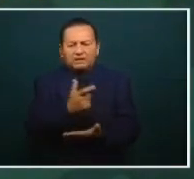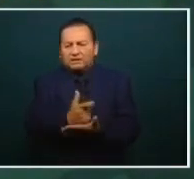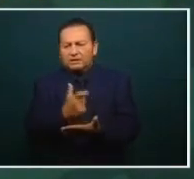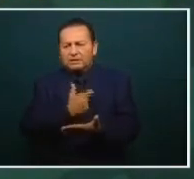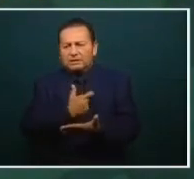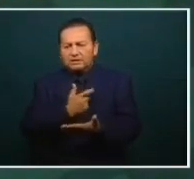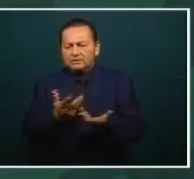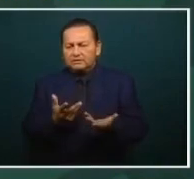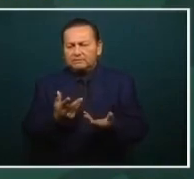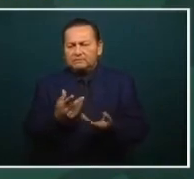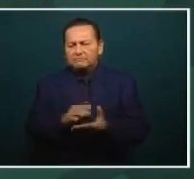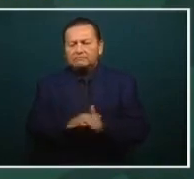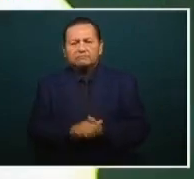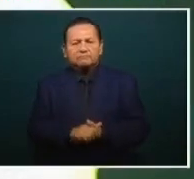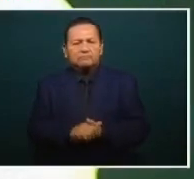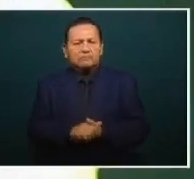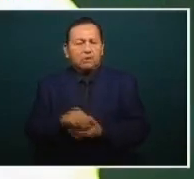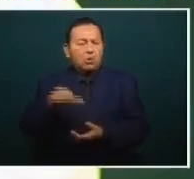reason,